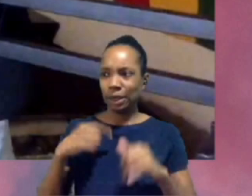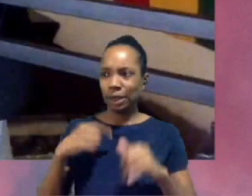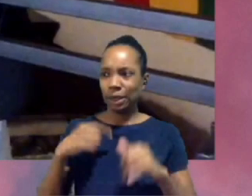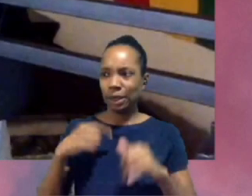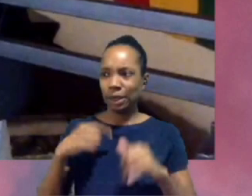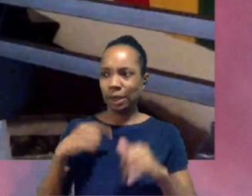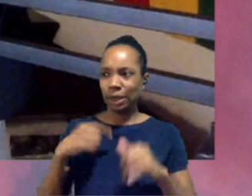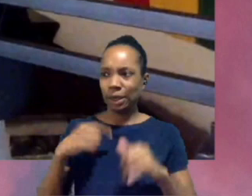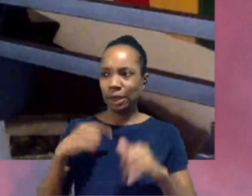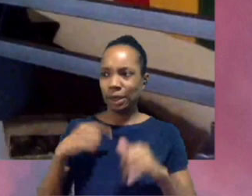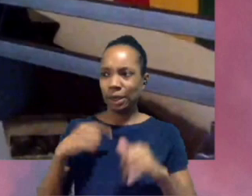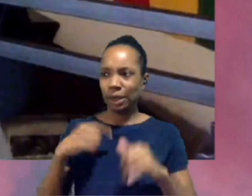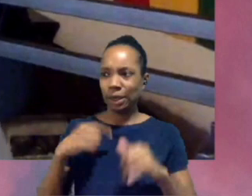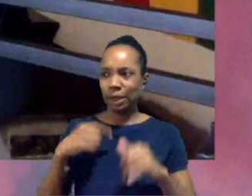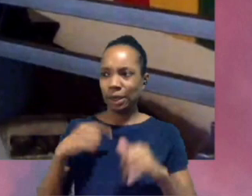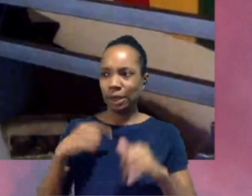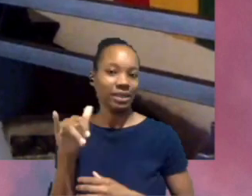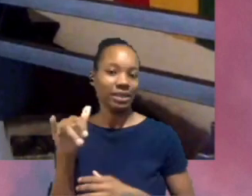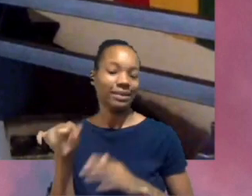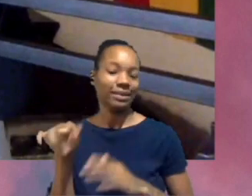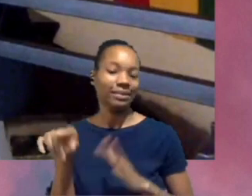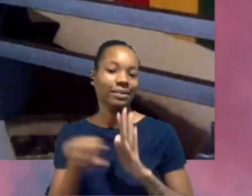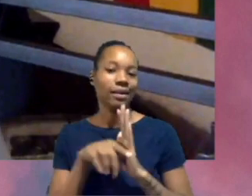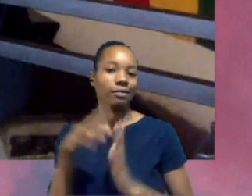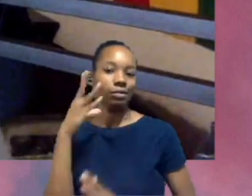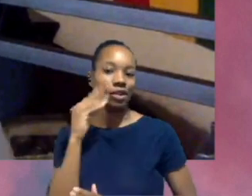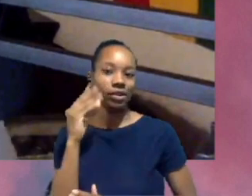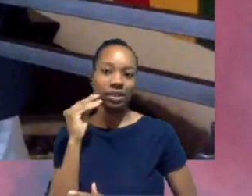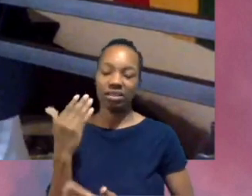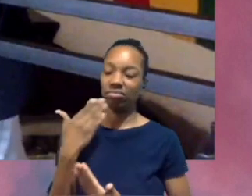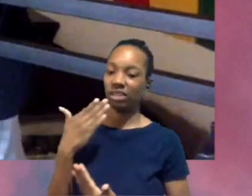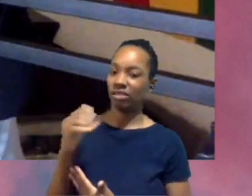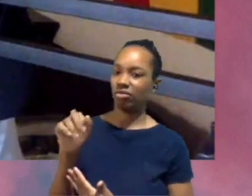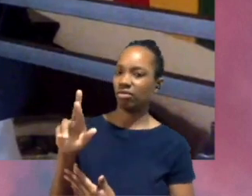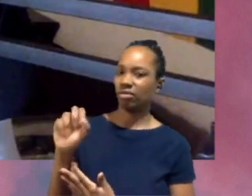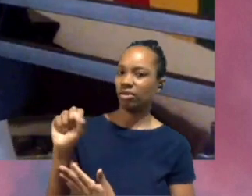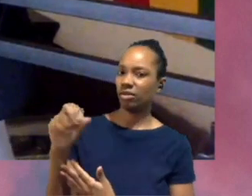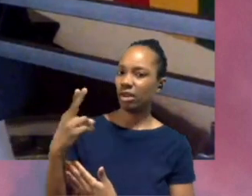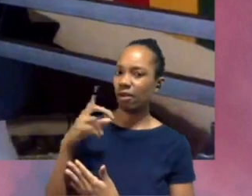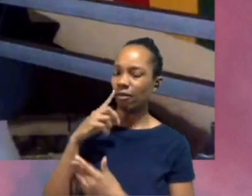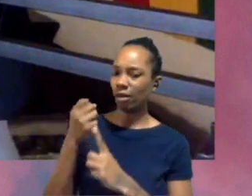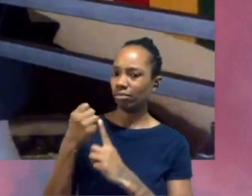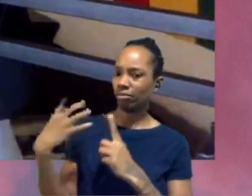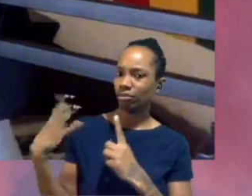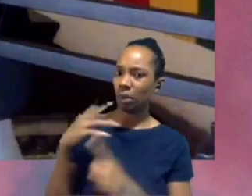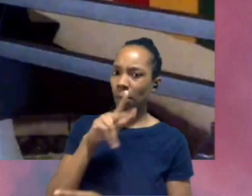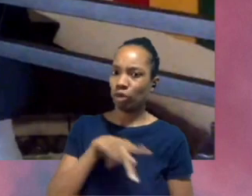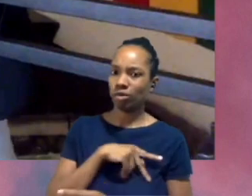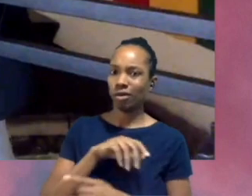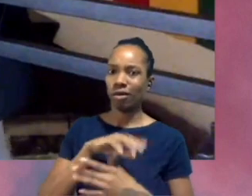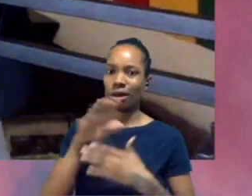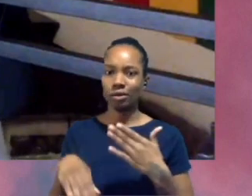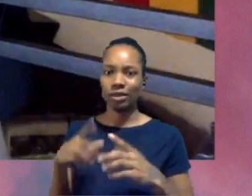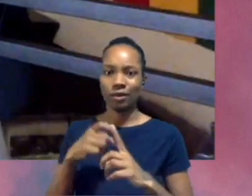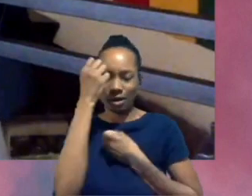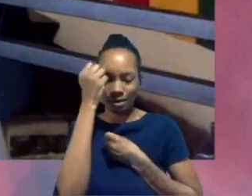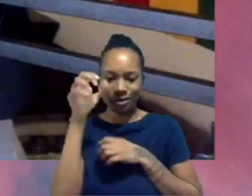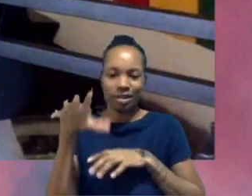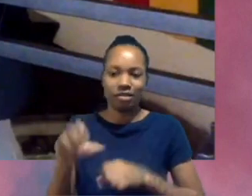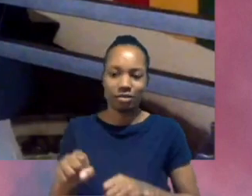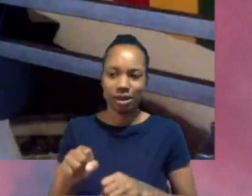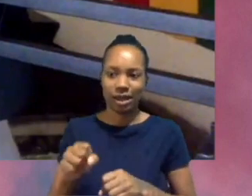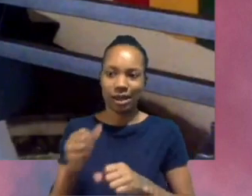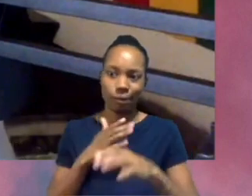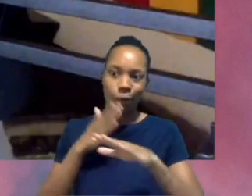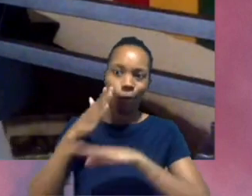Sarah, for speaking to the consequences of some of the personal consequences, right, of colonization and excessive American nationalism in this place